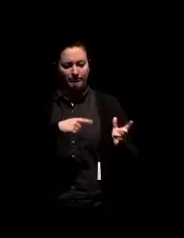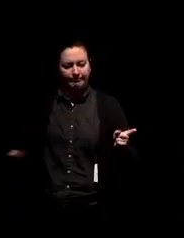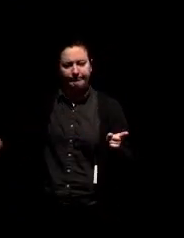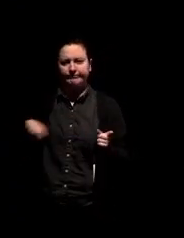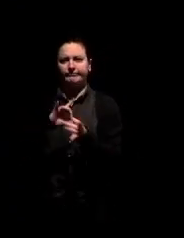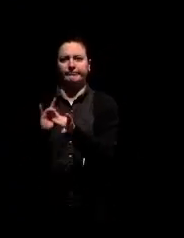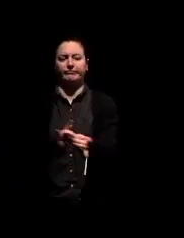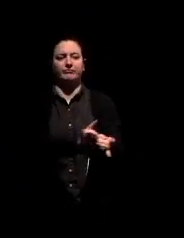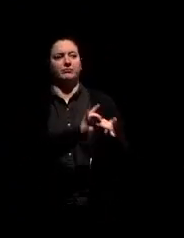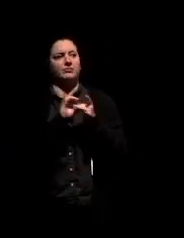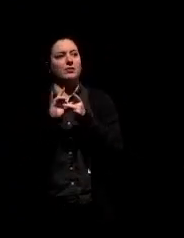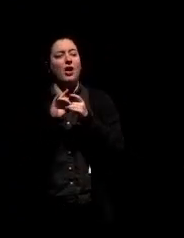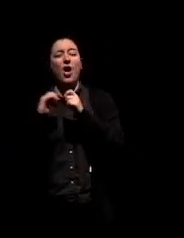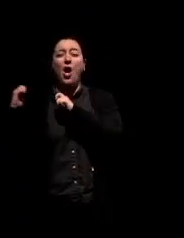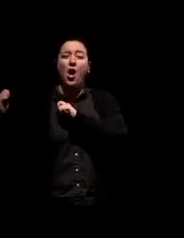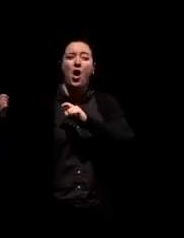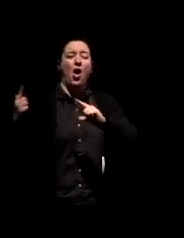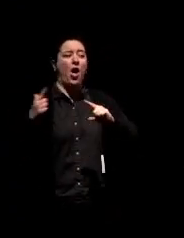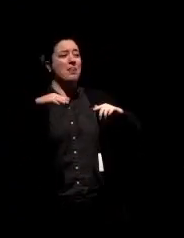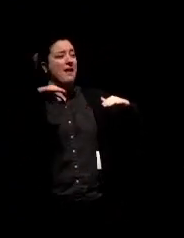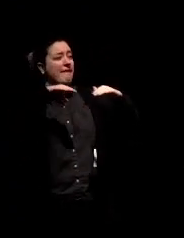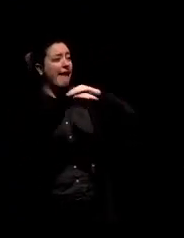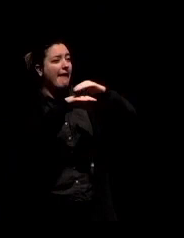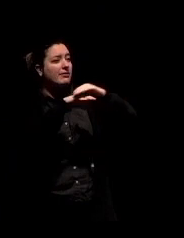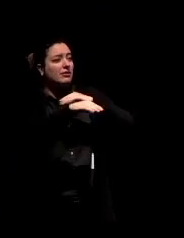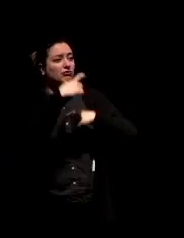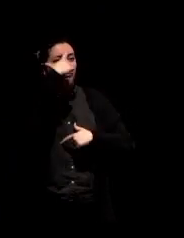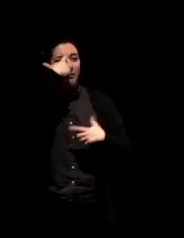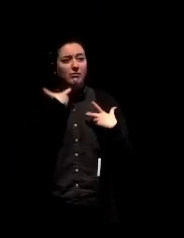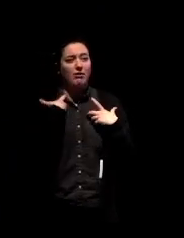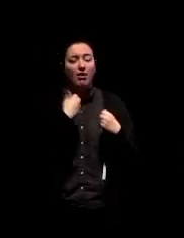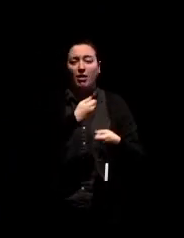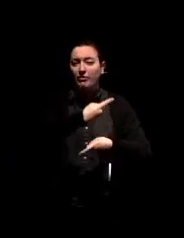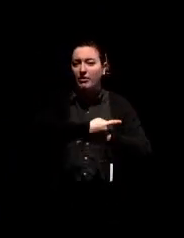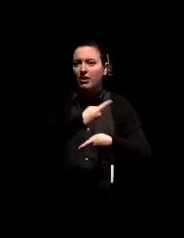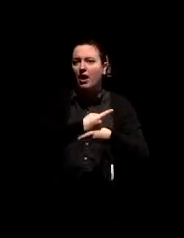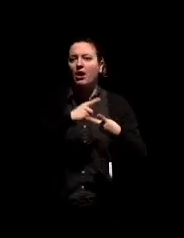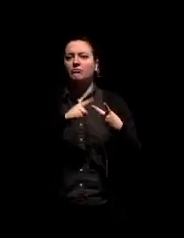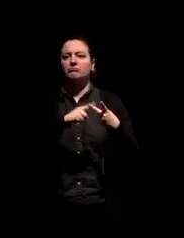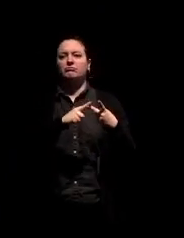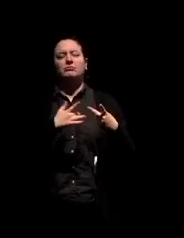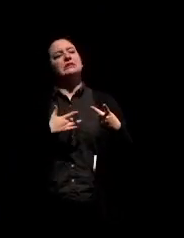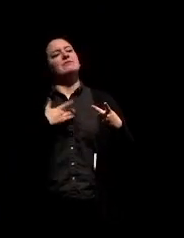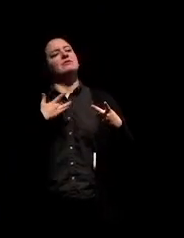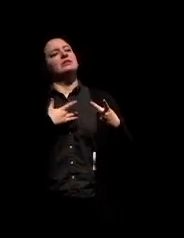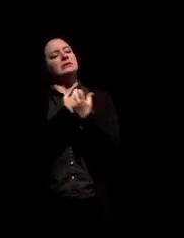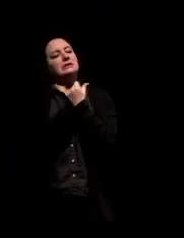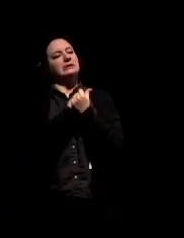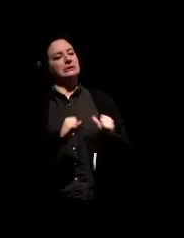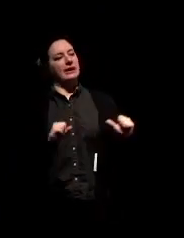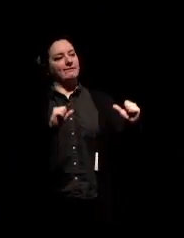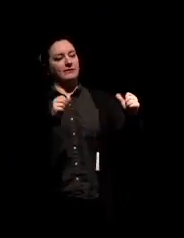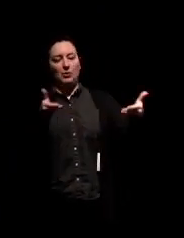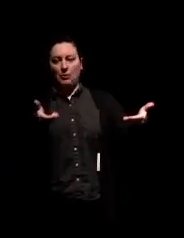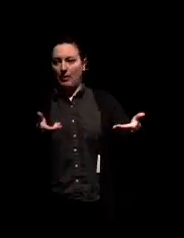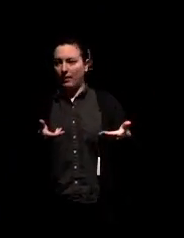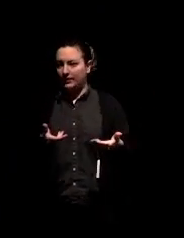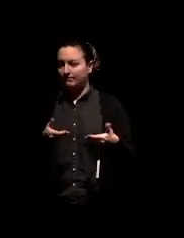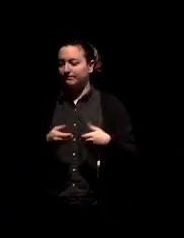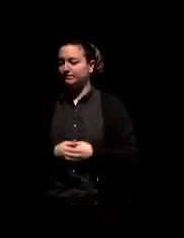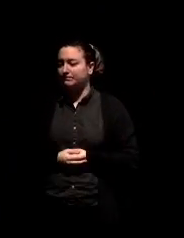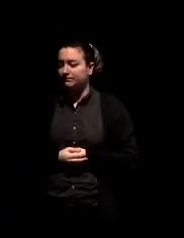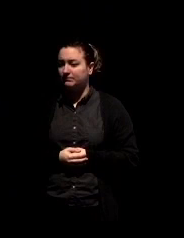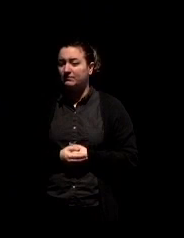mental health care, and feel safe and welcome in their spaces. And frankly, this is not an